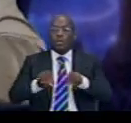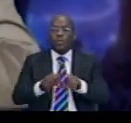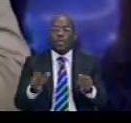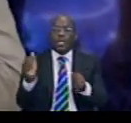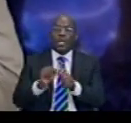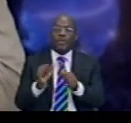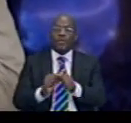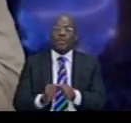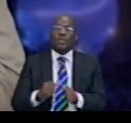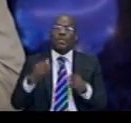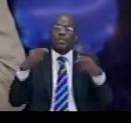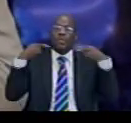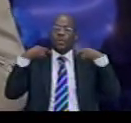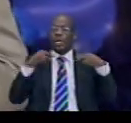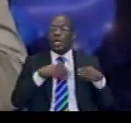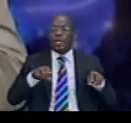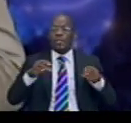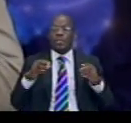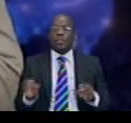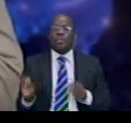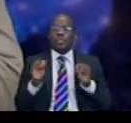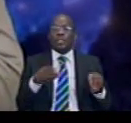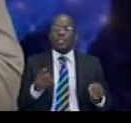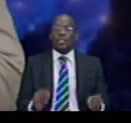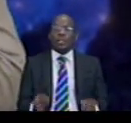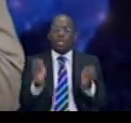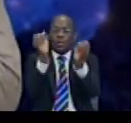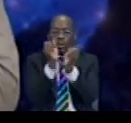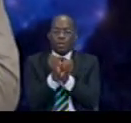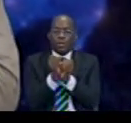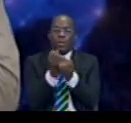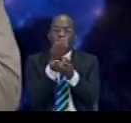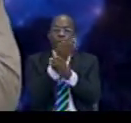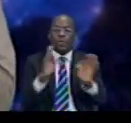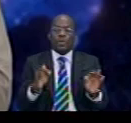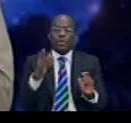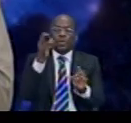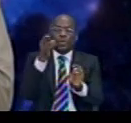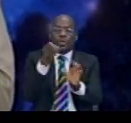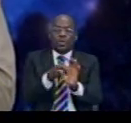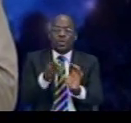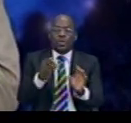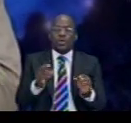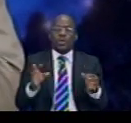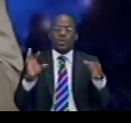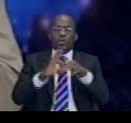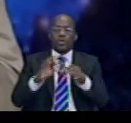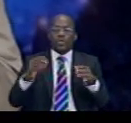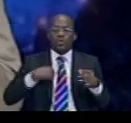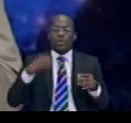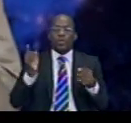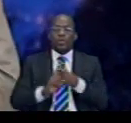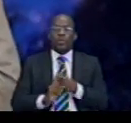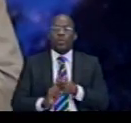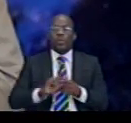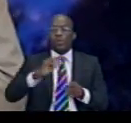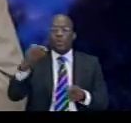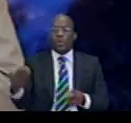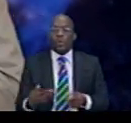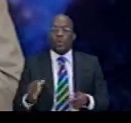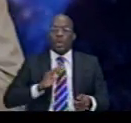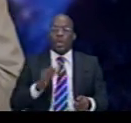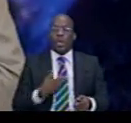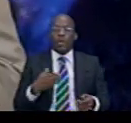to set the captive free. But before he comes up, join me to welcome our music minister for